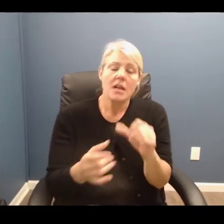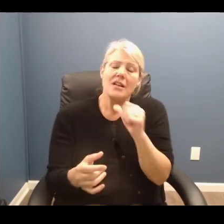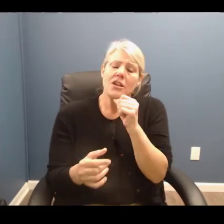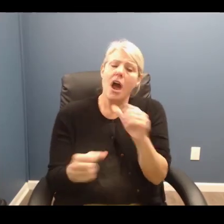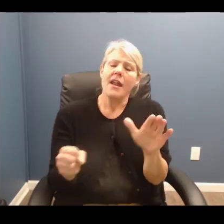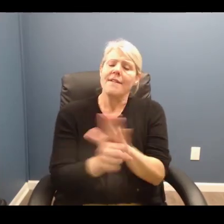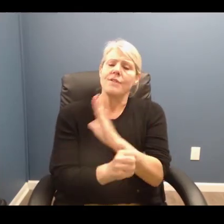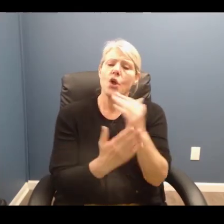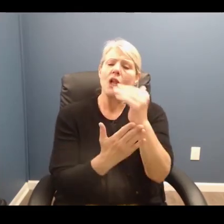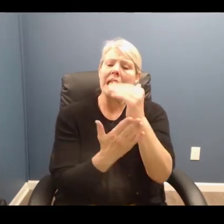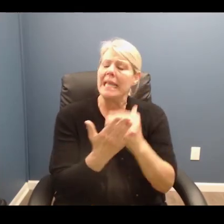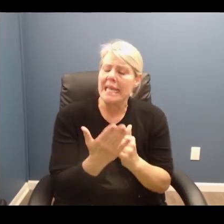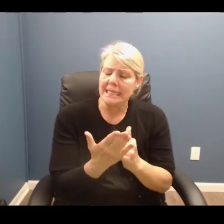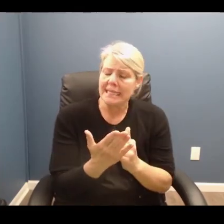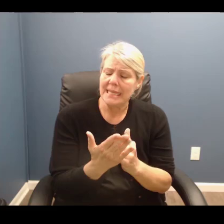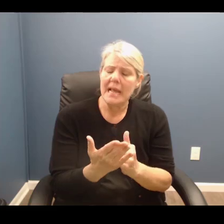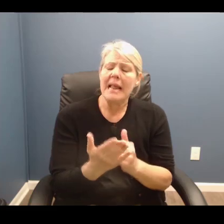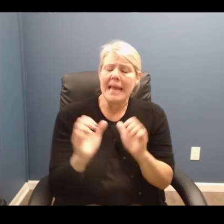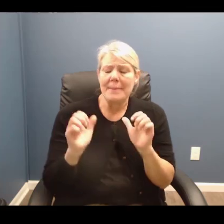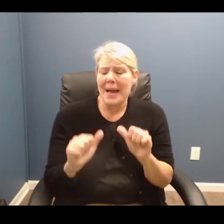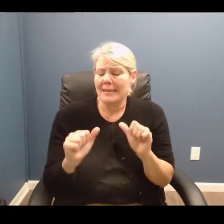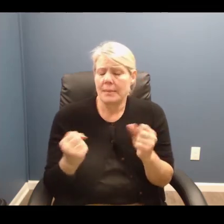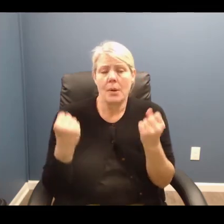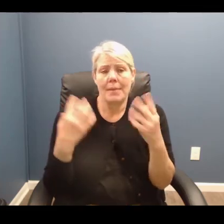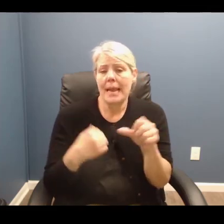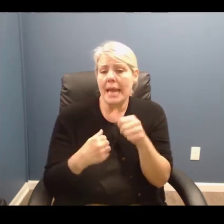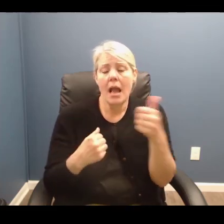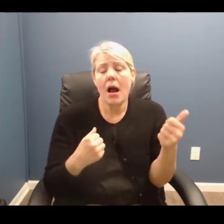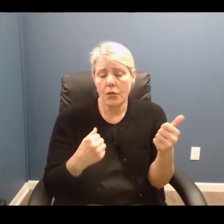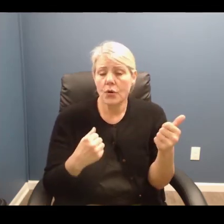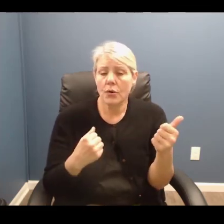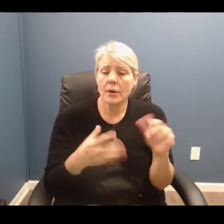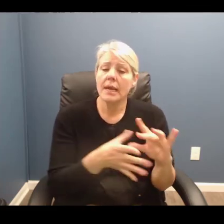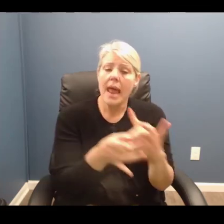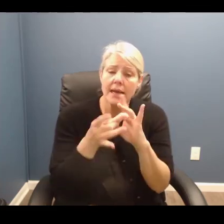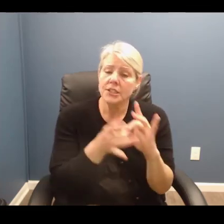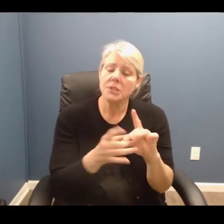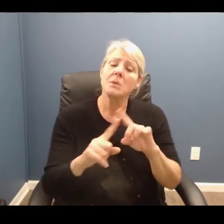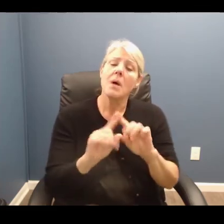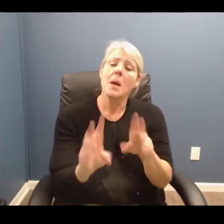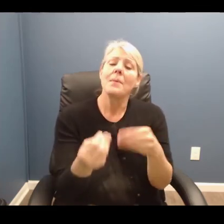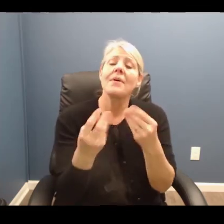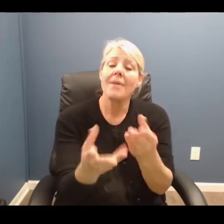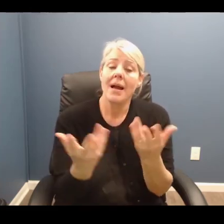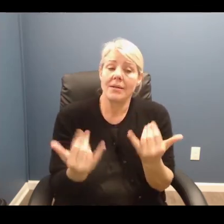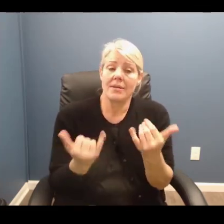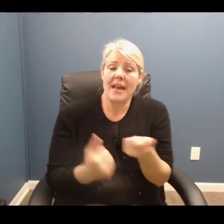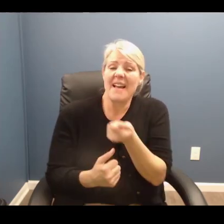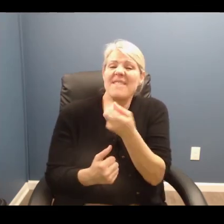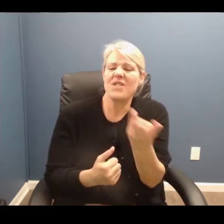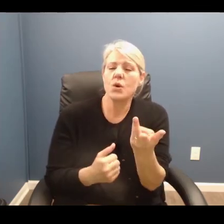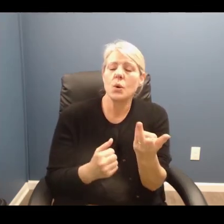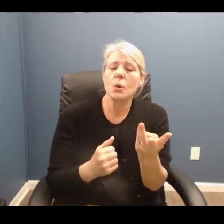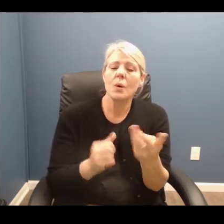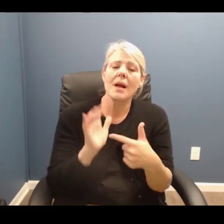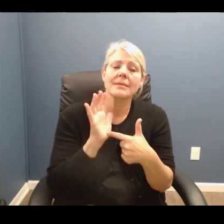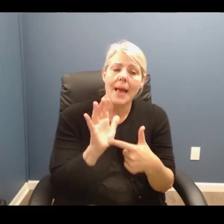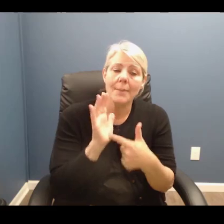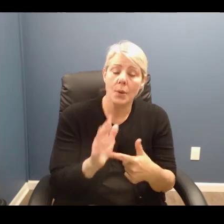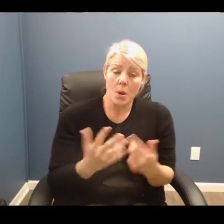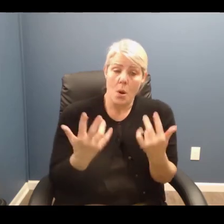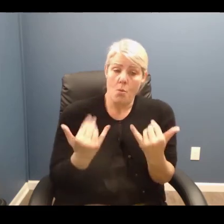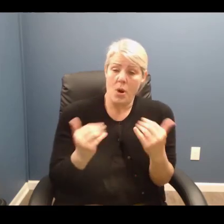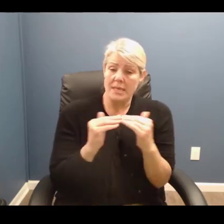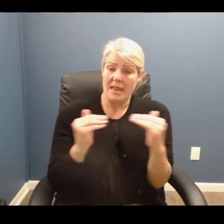not a complete list of all the connections that will need to be made, but only a few examples. The present level